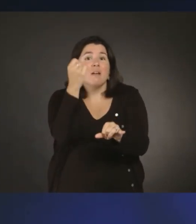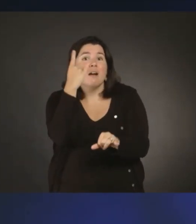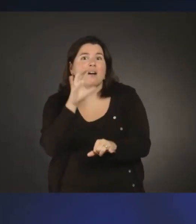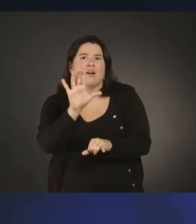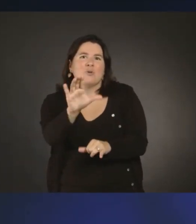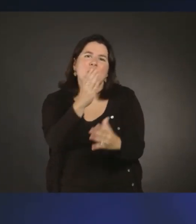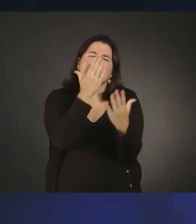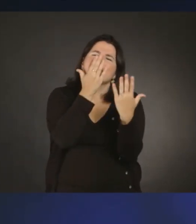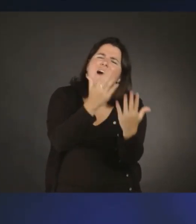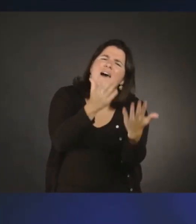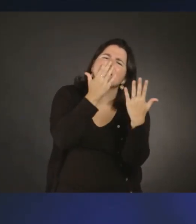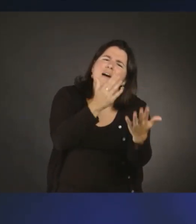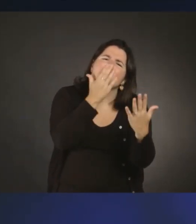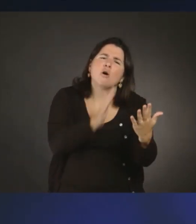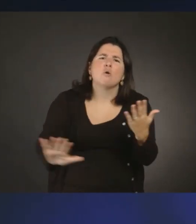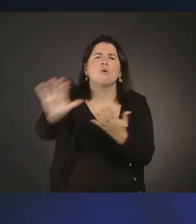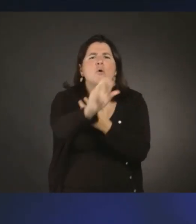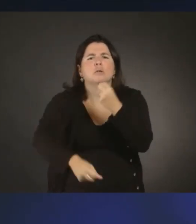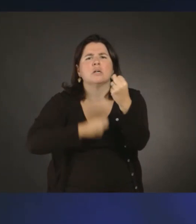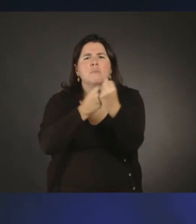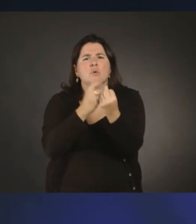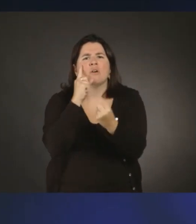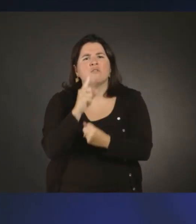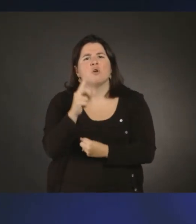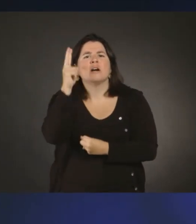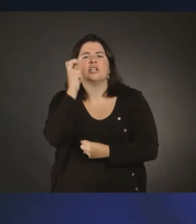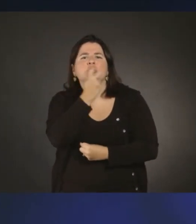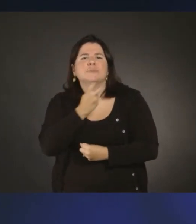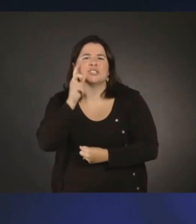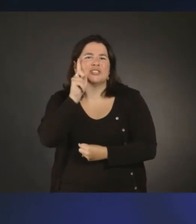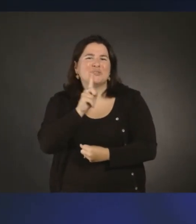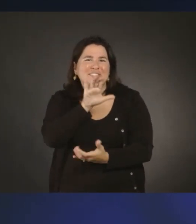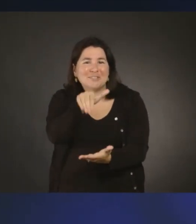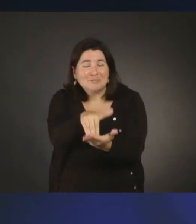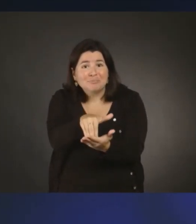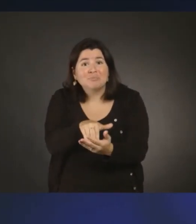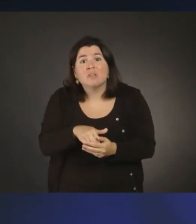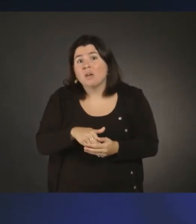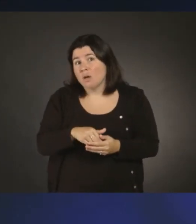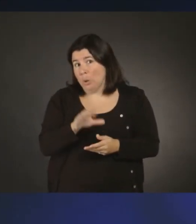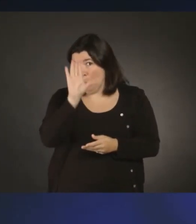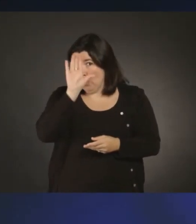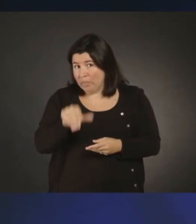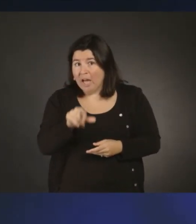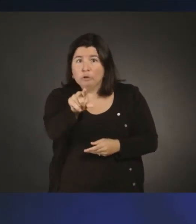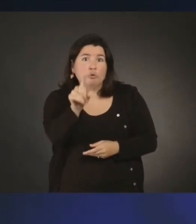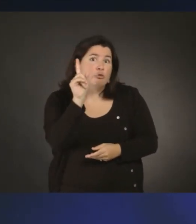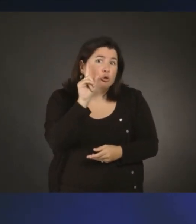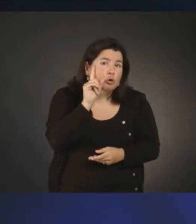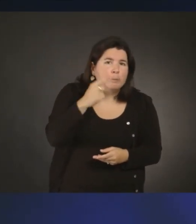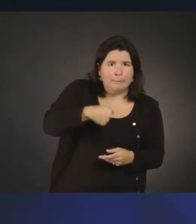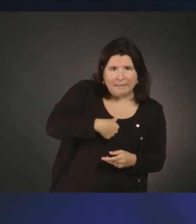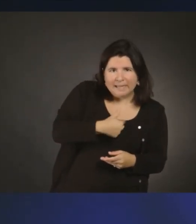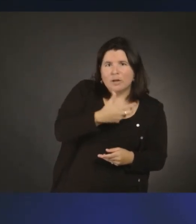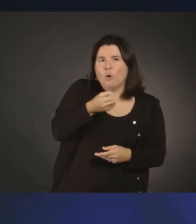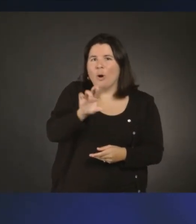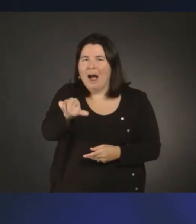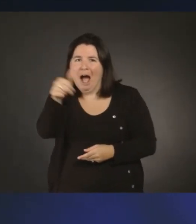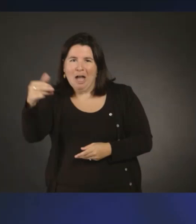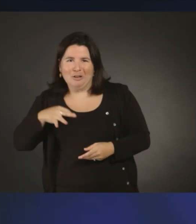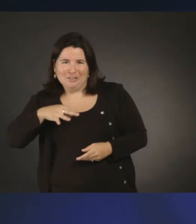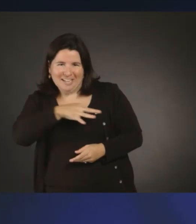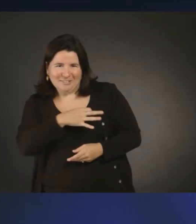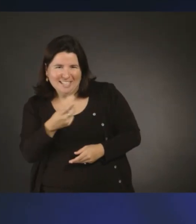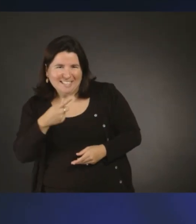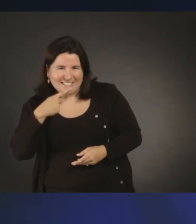and the support you provide in so many ways to Hearing, Speech, and Deaf Center. I know you've heard me and most likely every other staff member